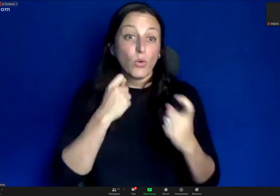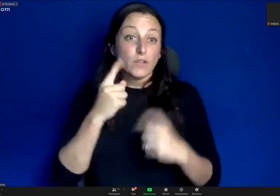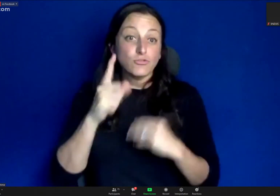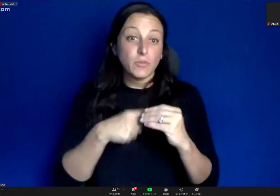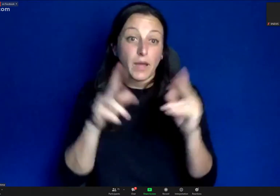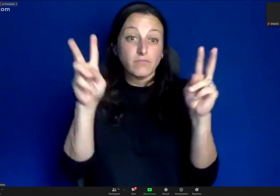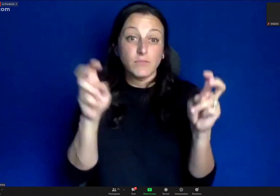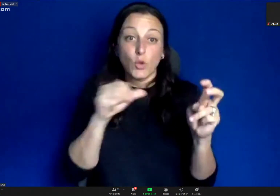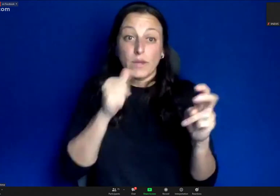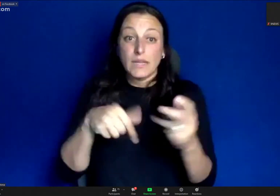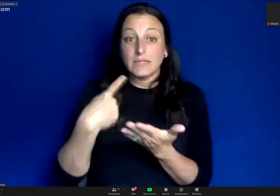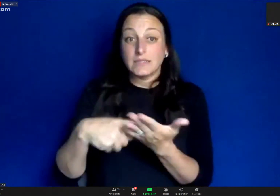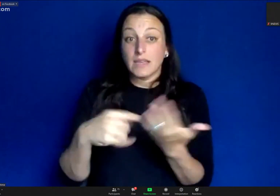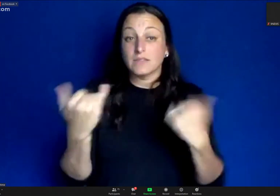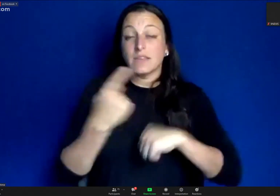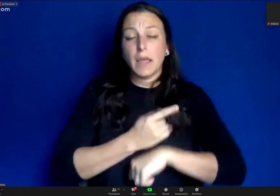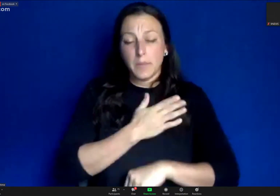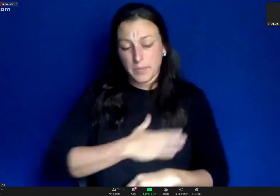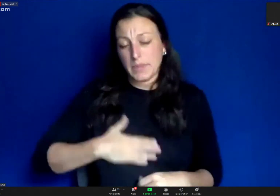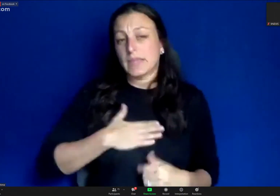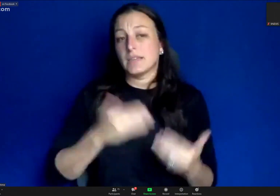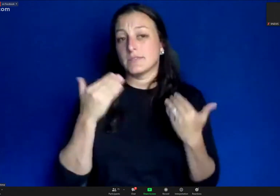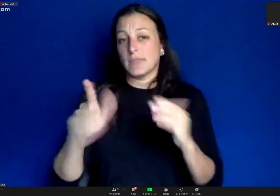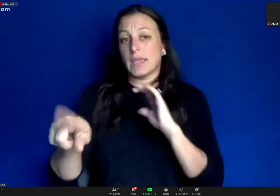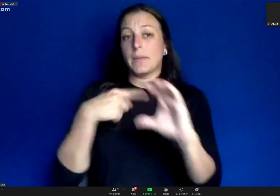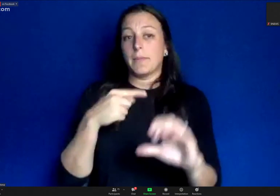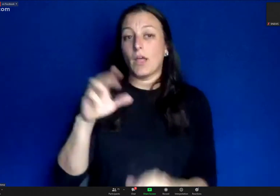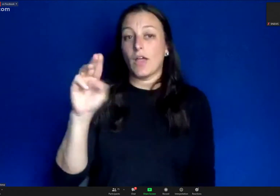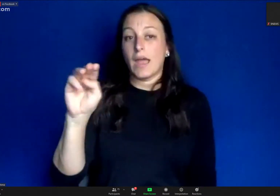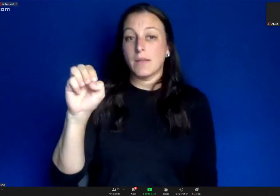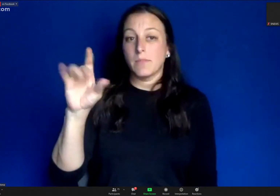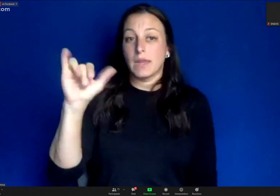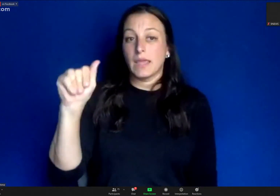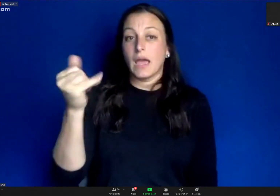covered in today's press conference, please feel free to email us at